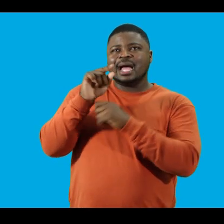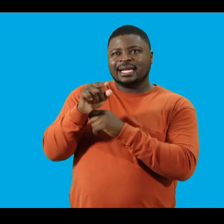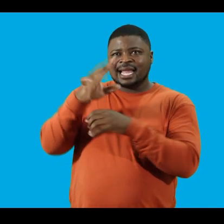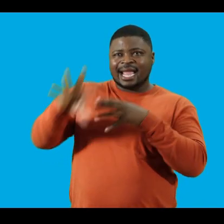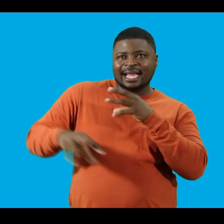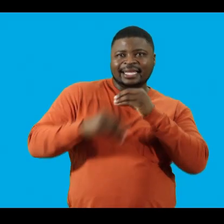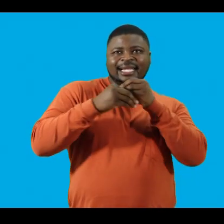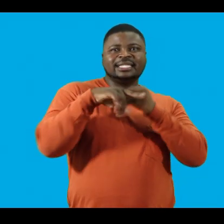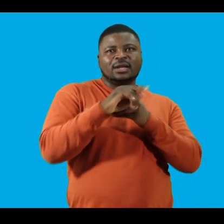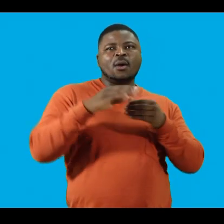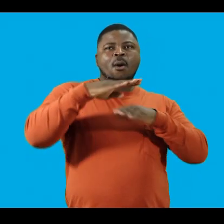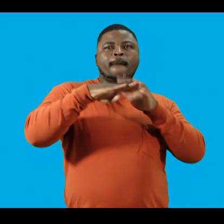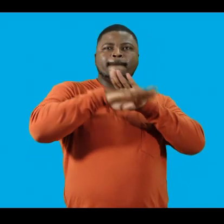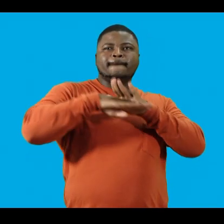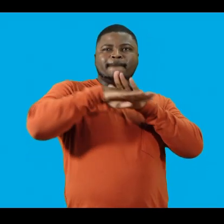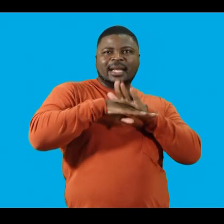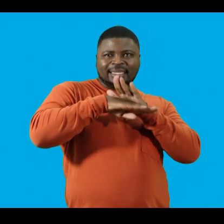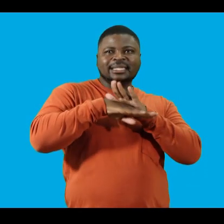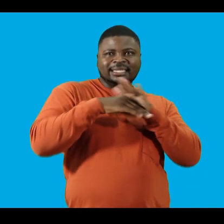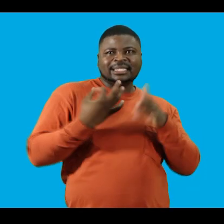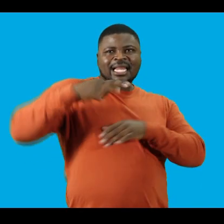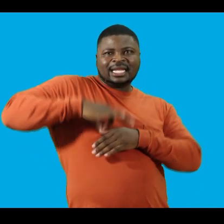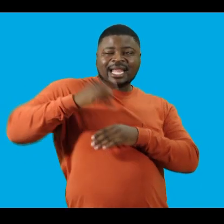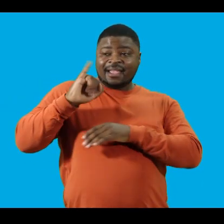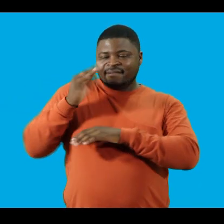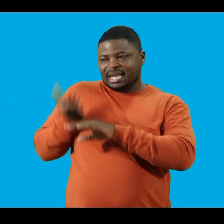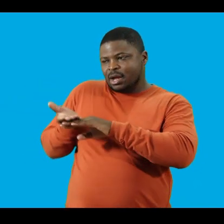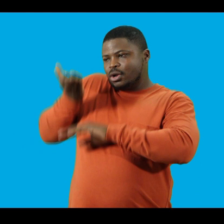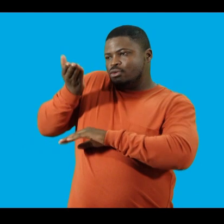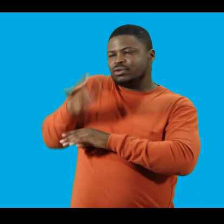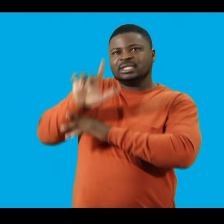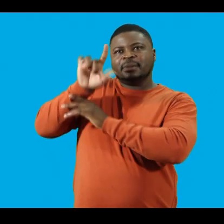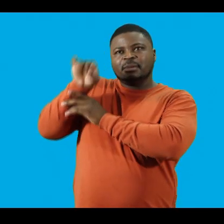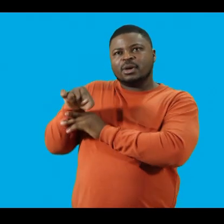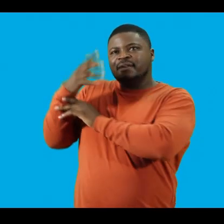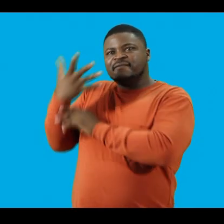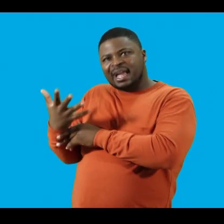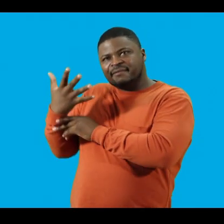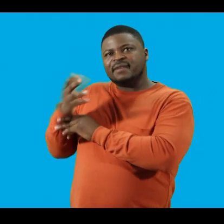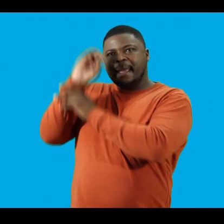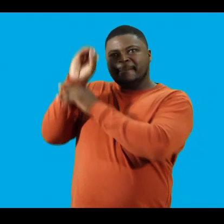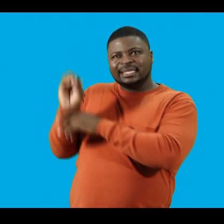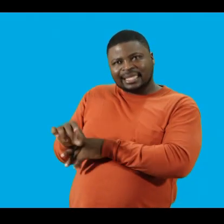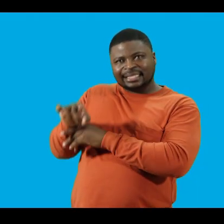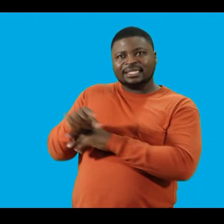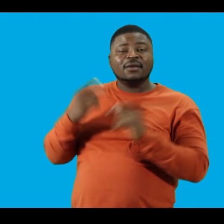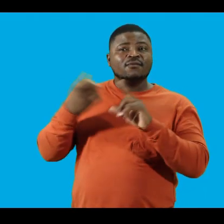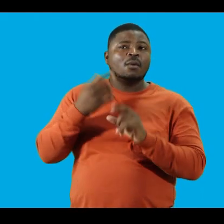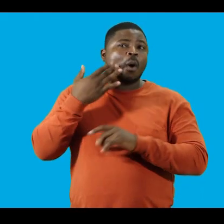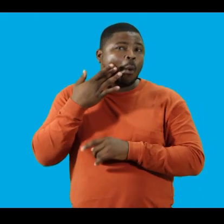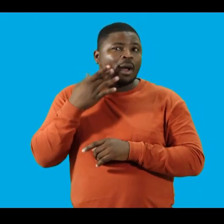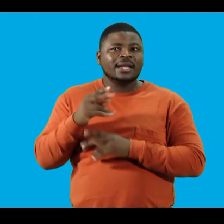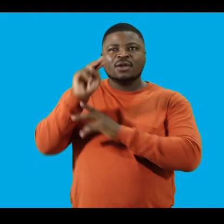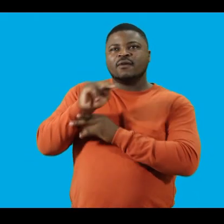salary is increased by 7.5%. So calculate means show some steps,